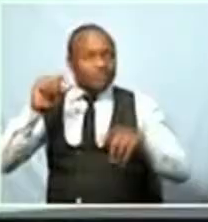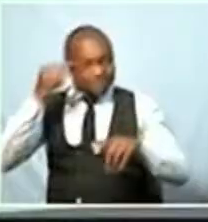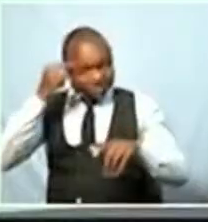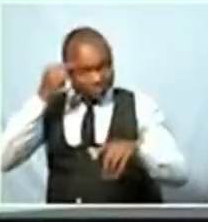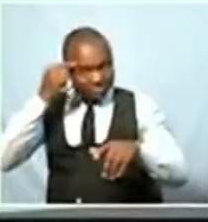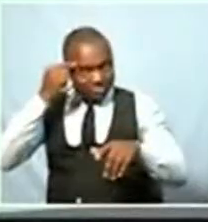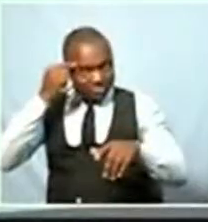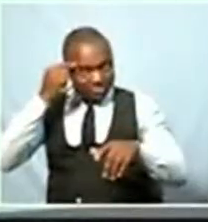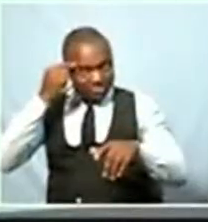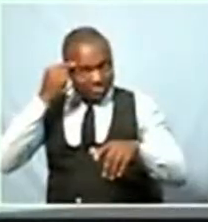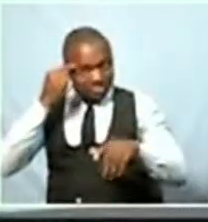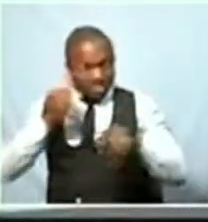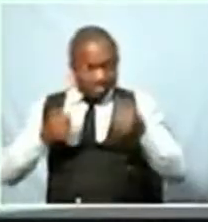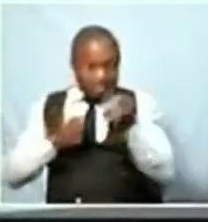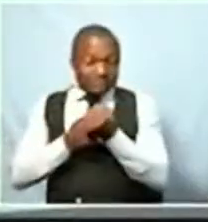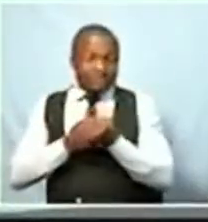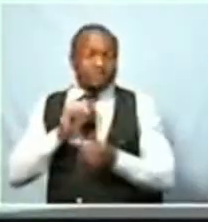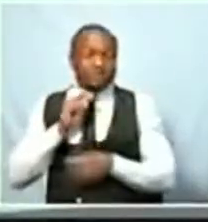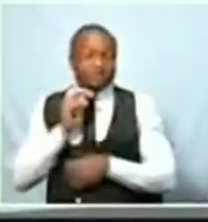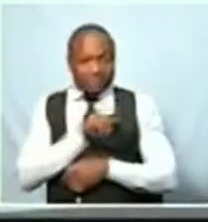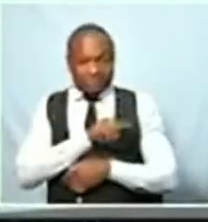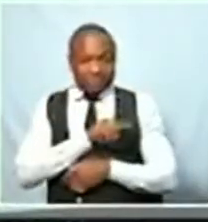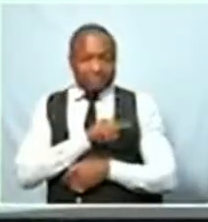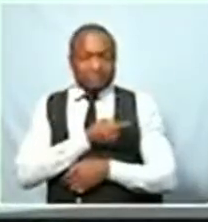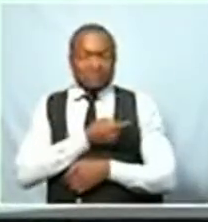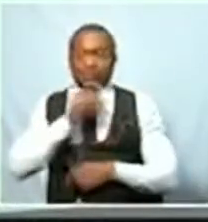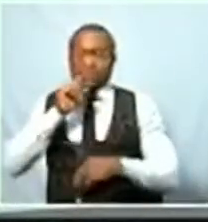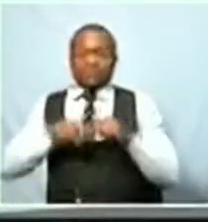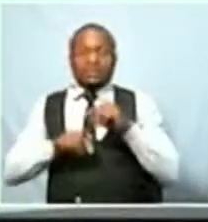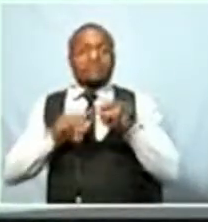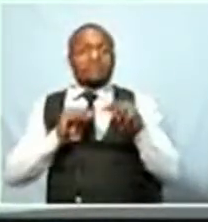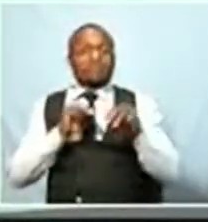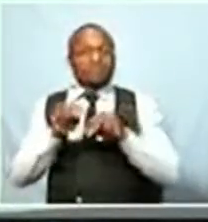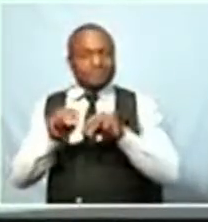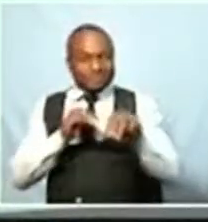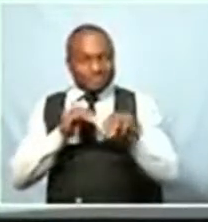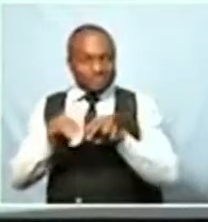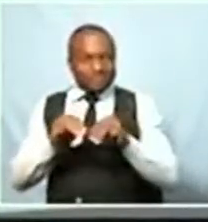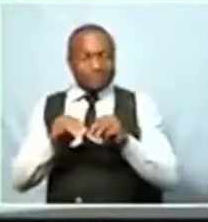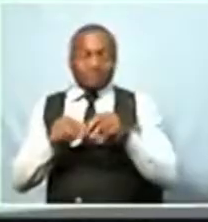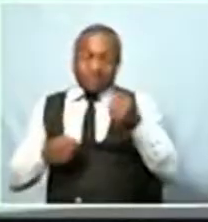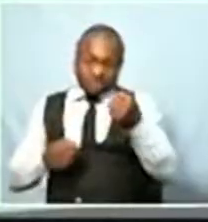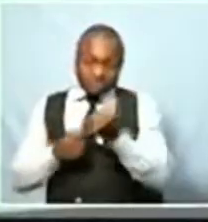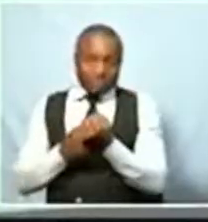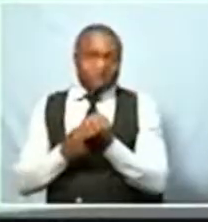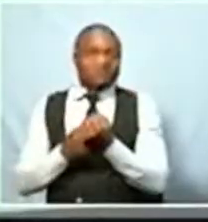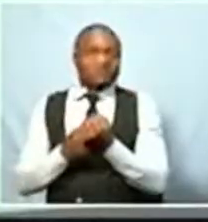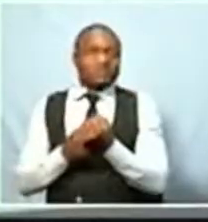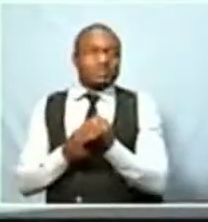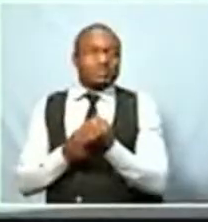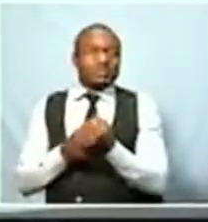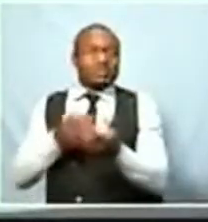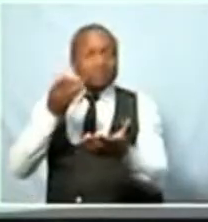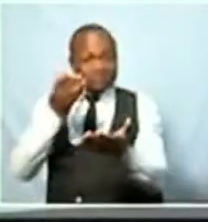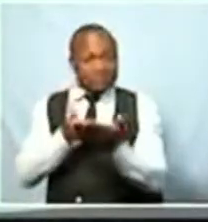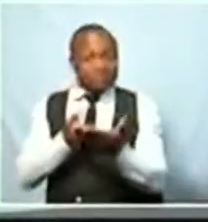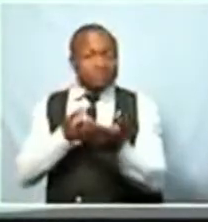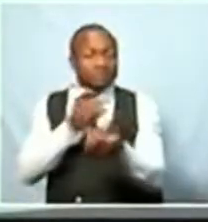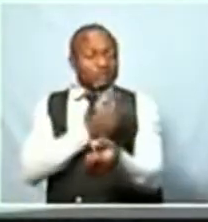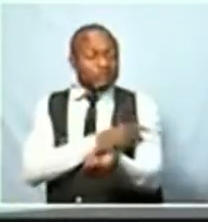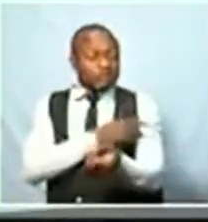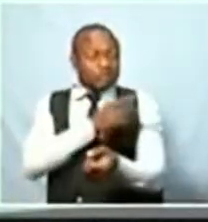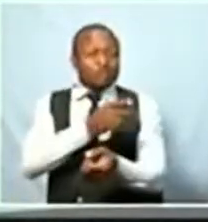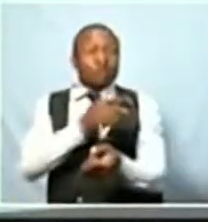to supplement us to audit the local, we wouldn't have managed, because we were being funded by this devolved